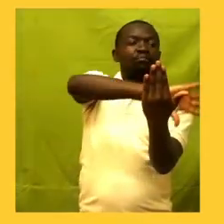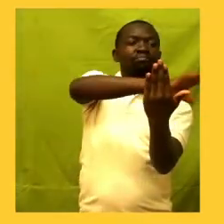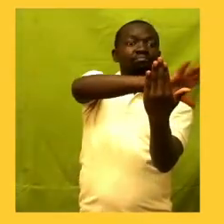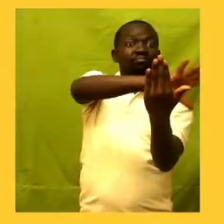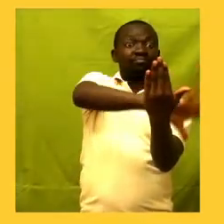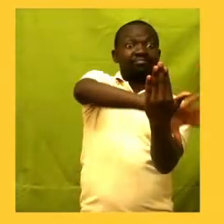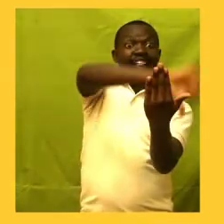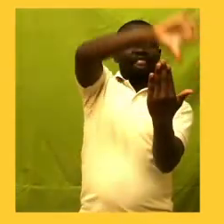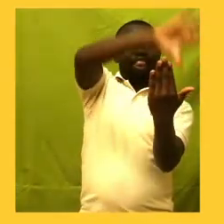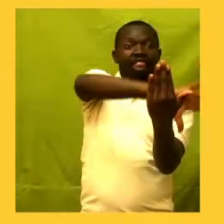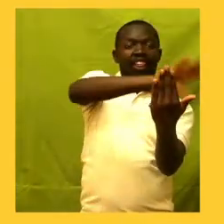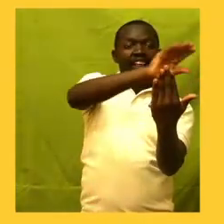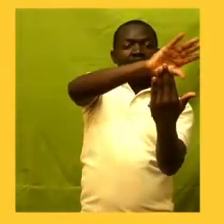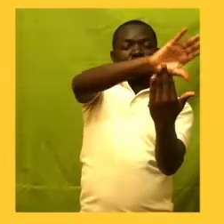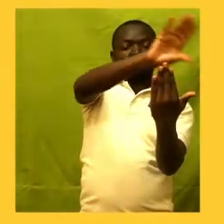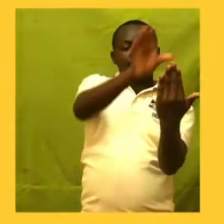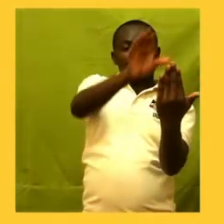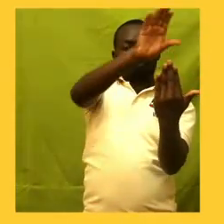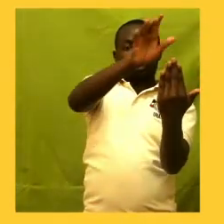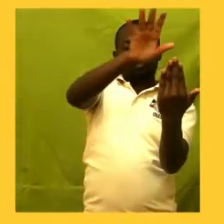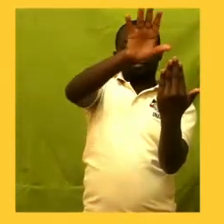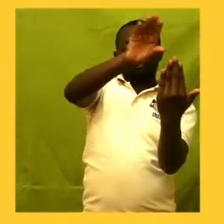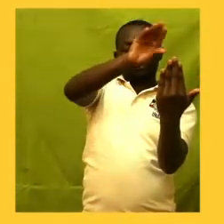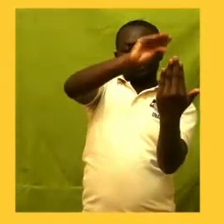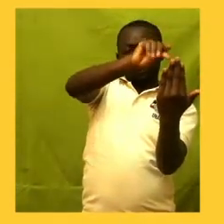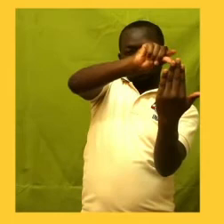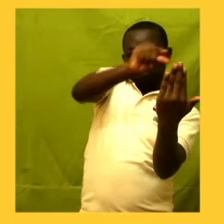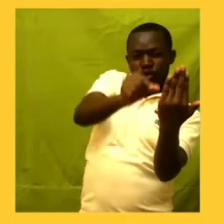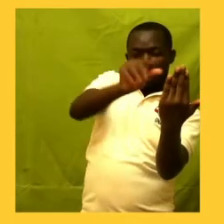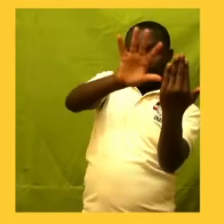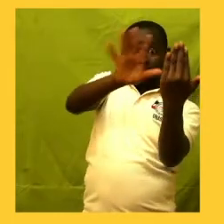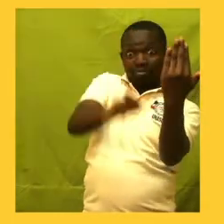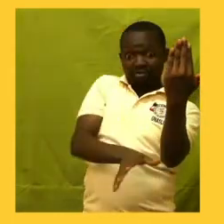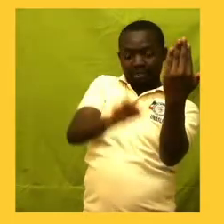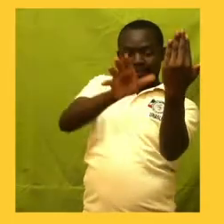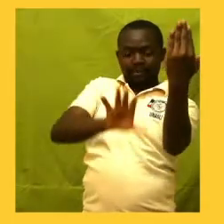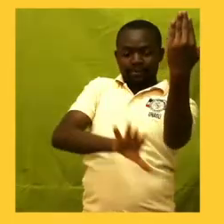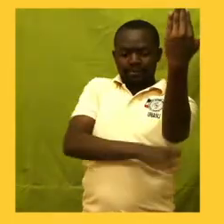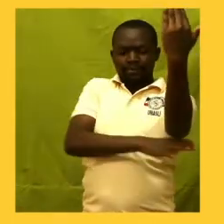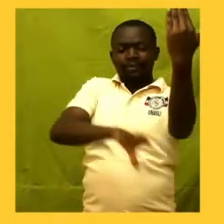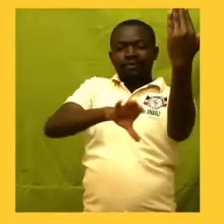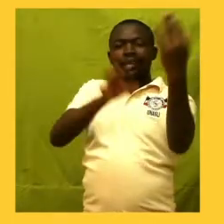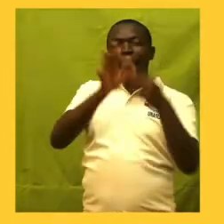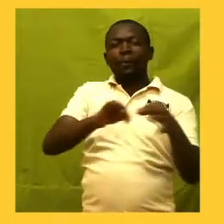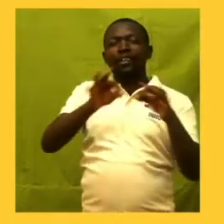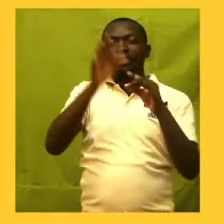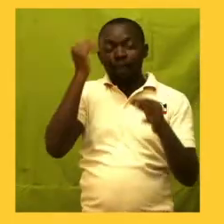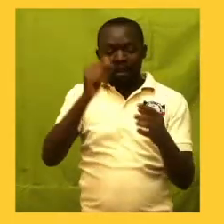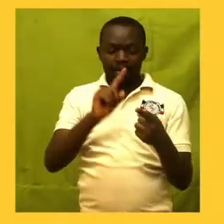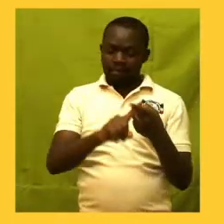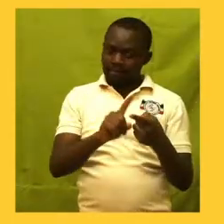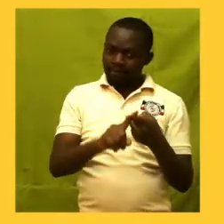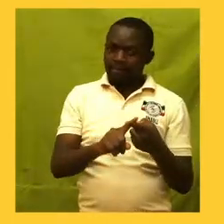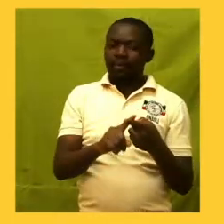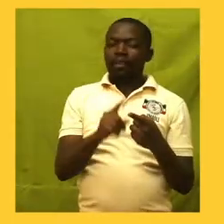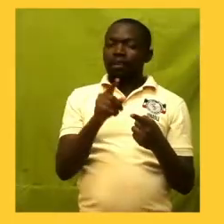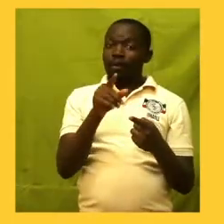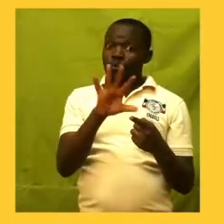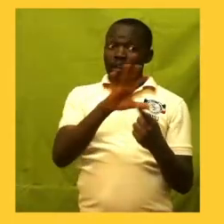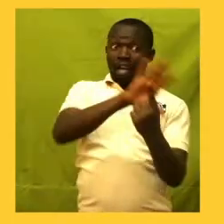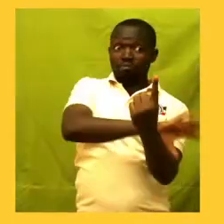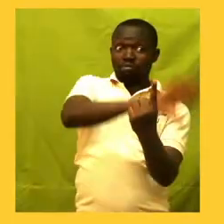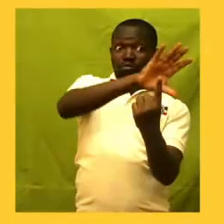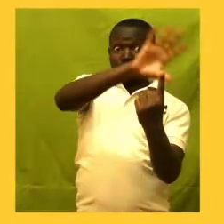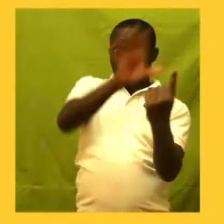Reason number 1, we said these water bodies are used for transport. You got that?